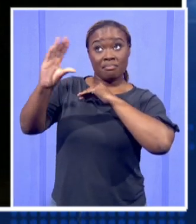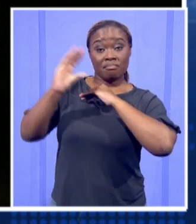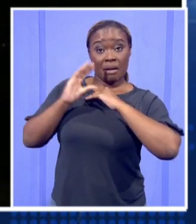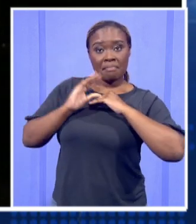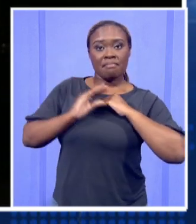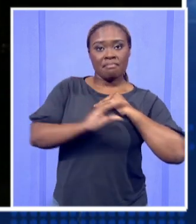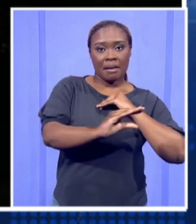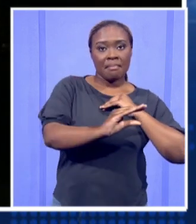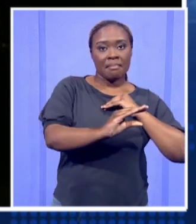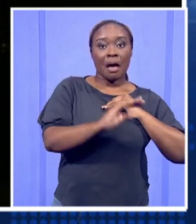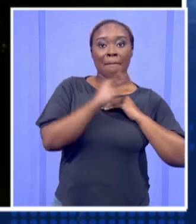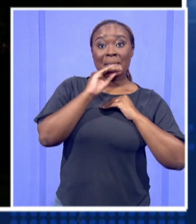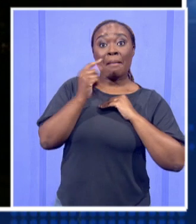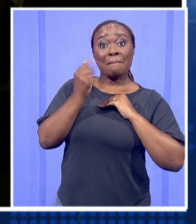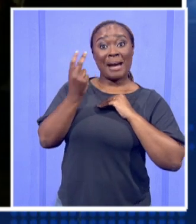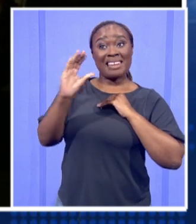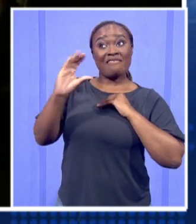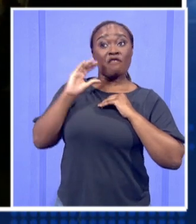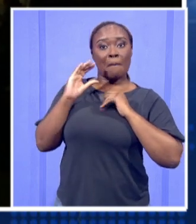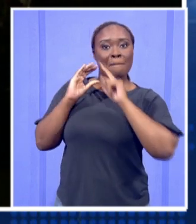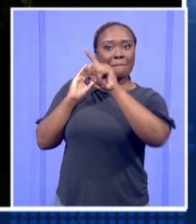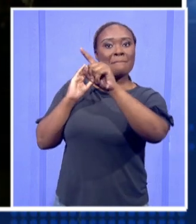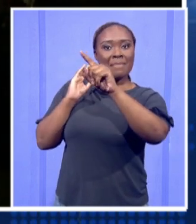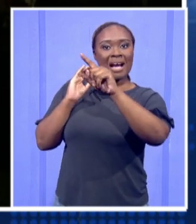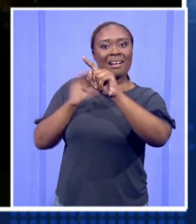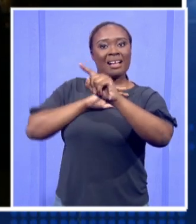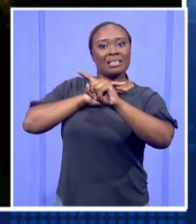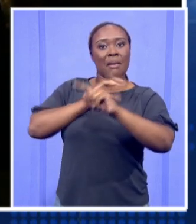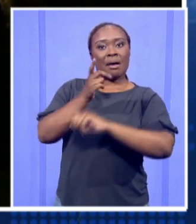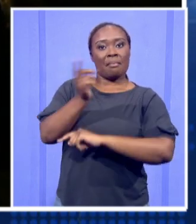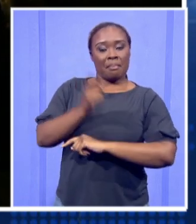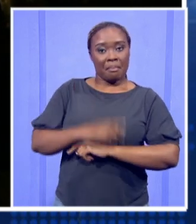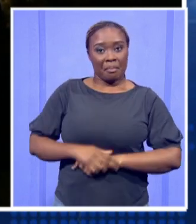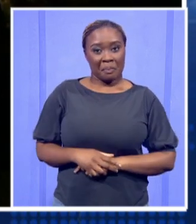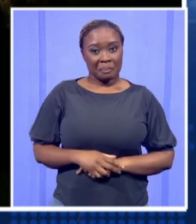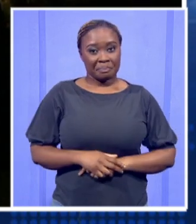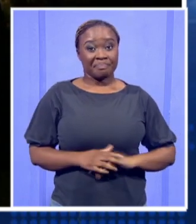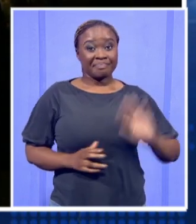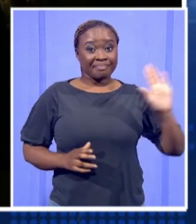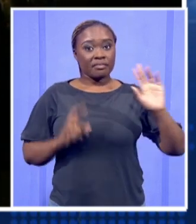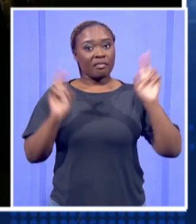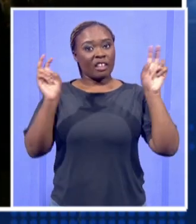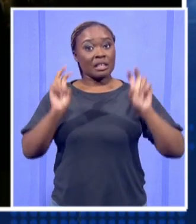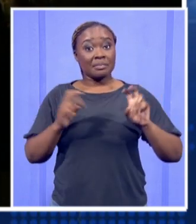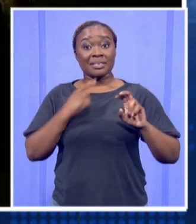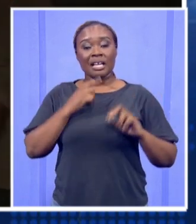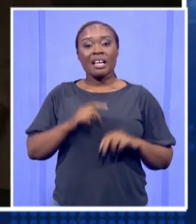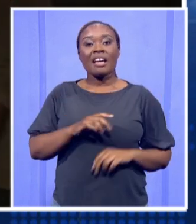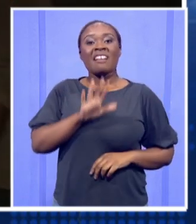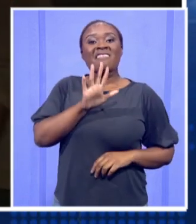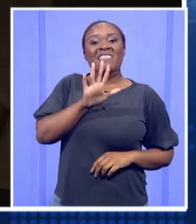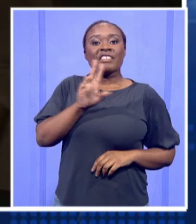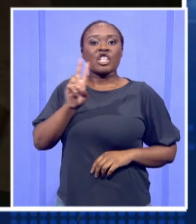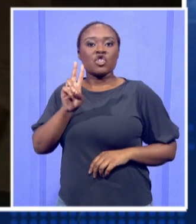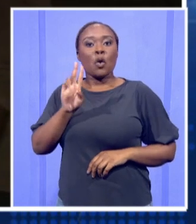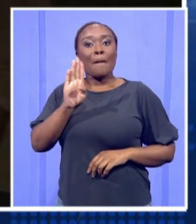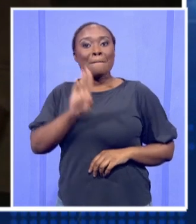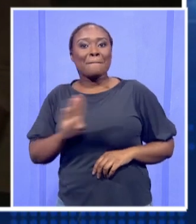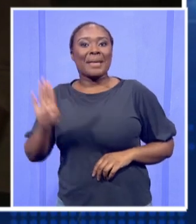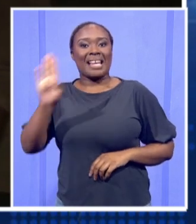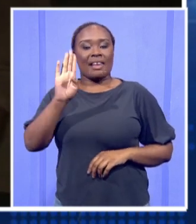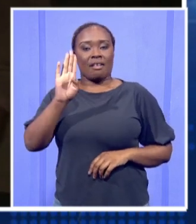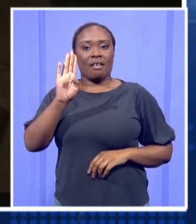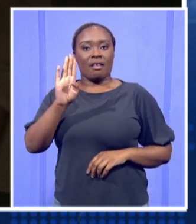for electricity. Eskom has pointed out, and it's true, they have a total of 52 billion rands of arrear debt